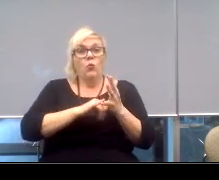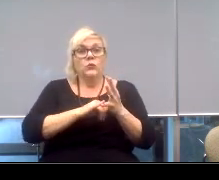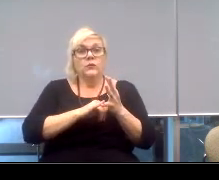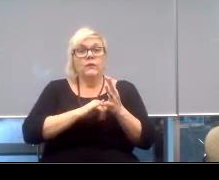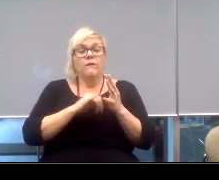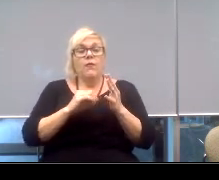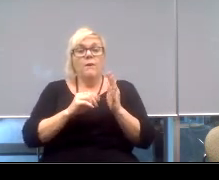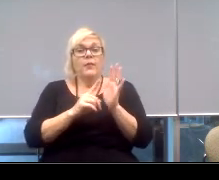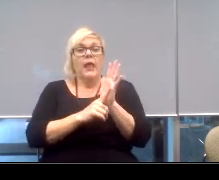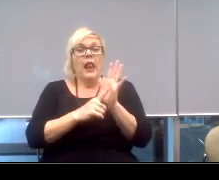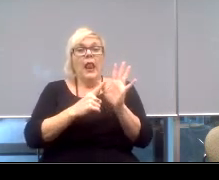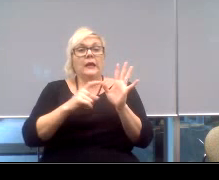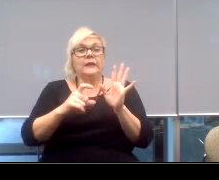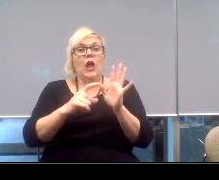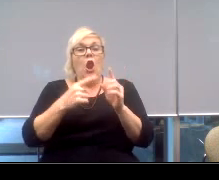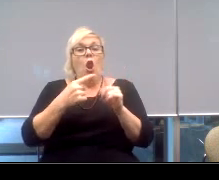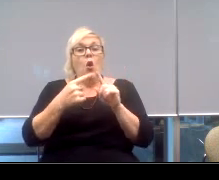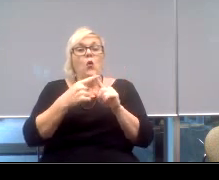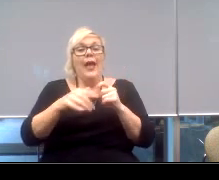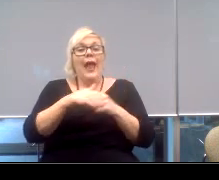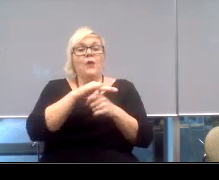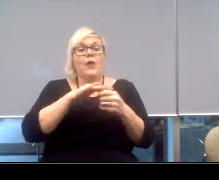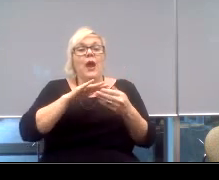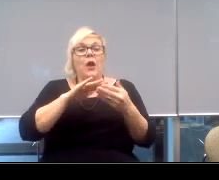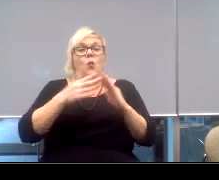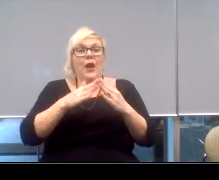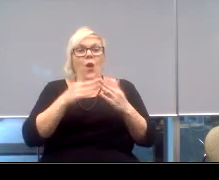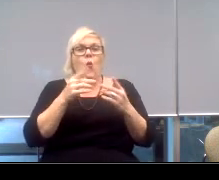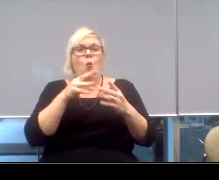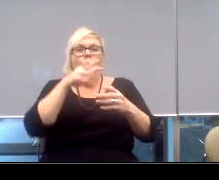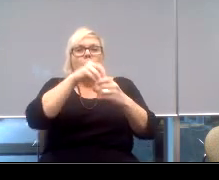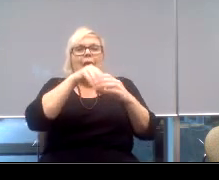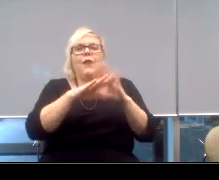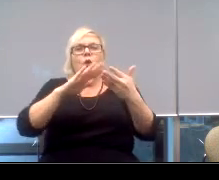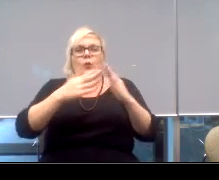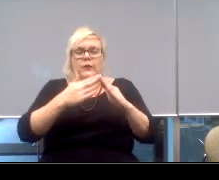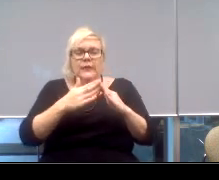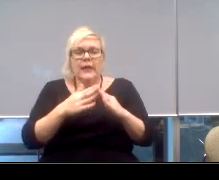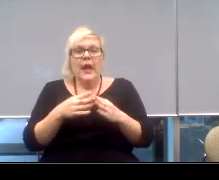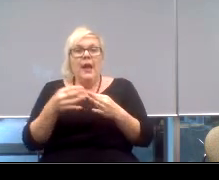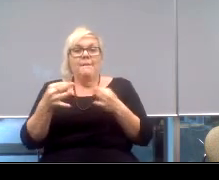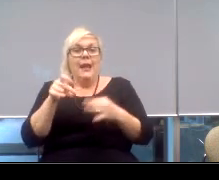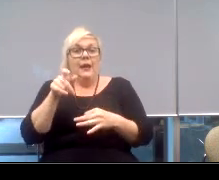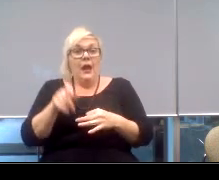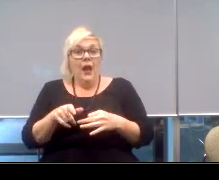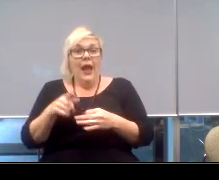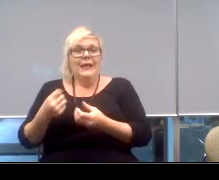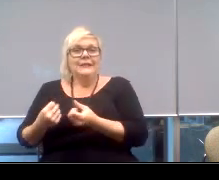area coordinators, our partners in the community, planners, and then support coordinators.